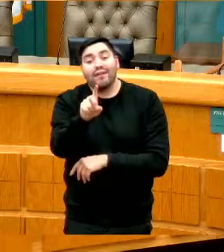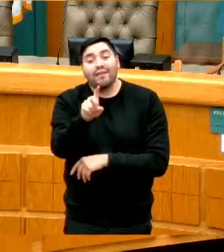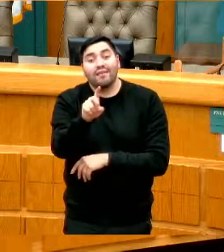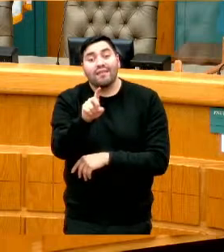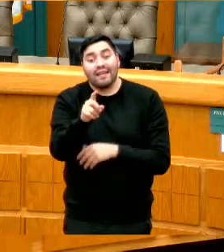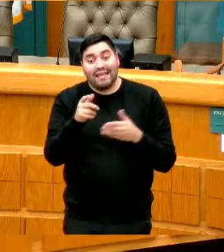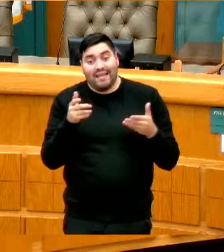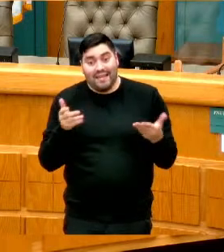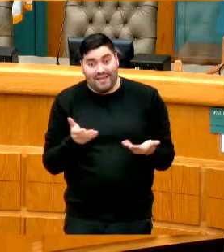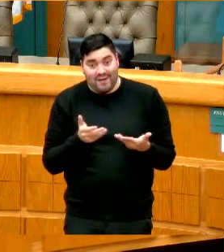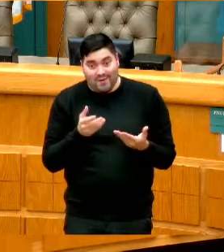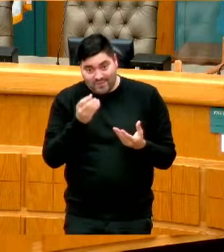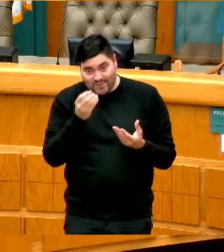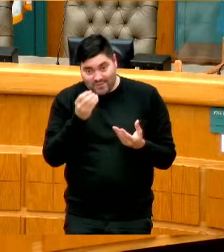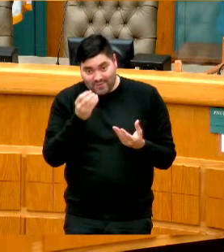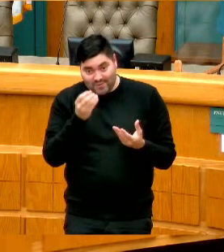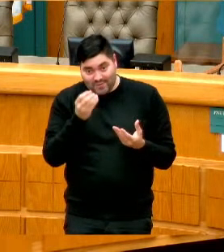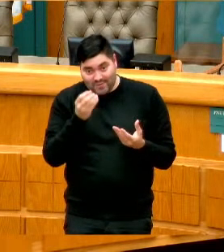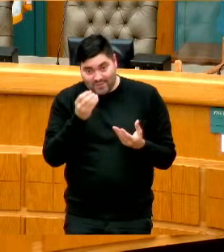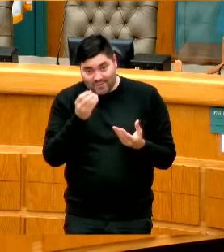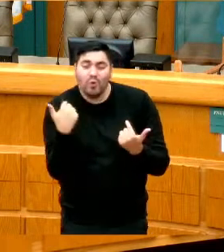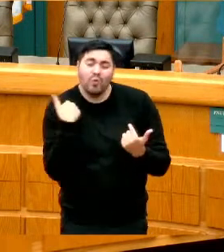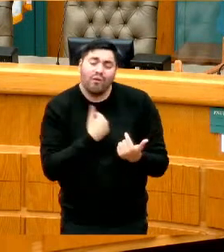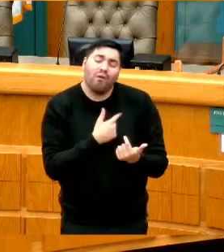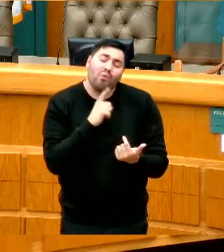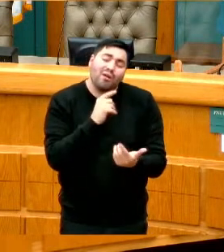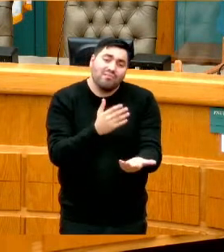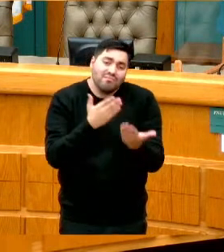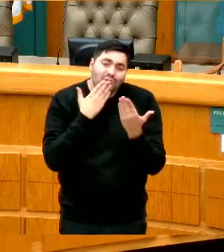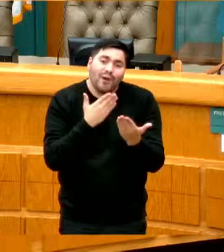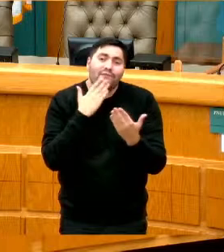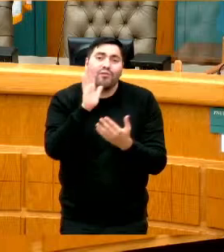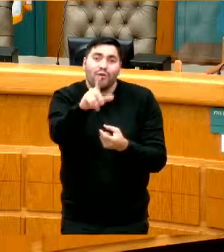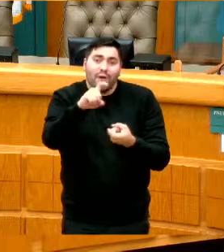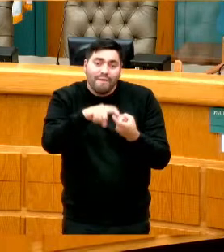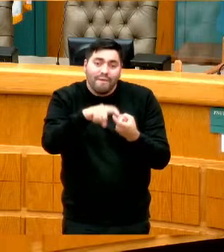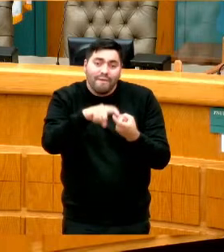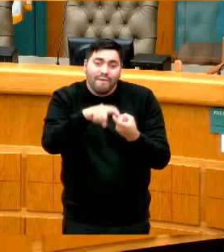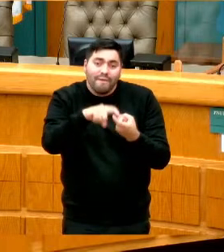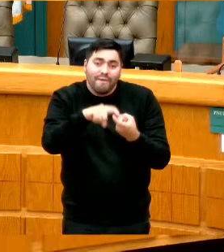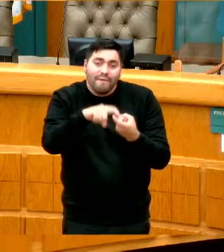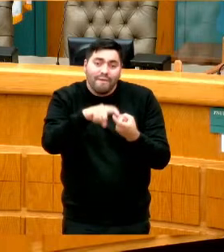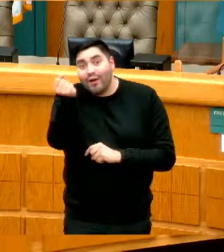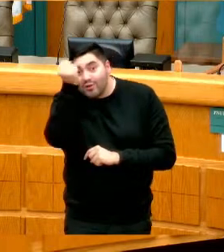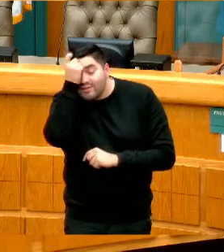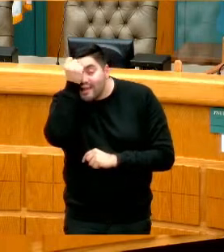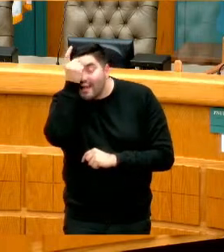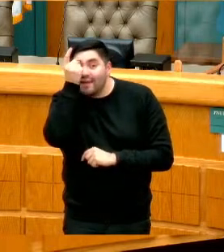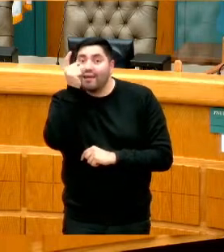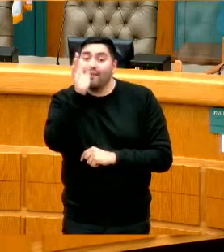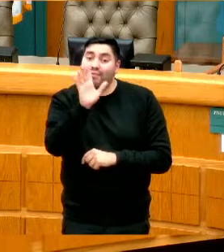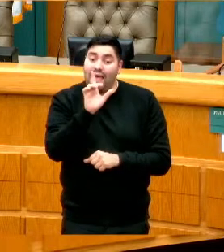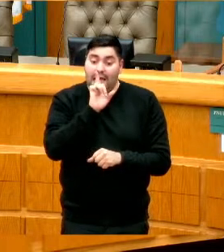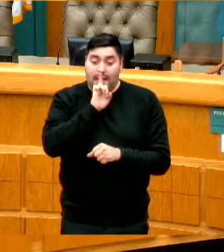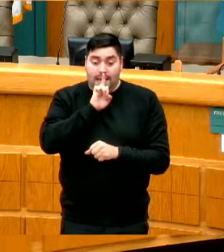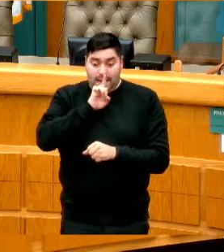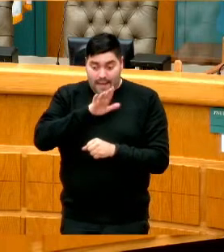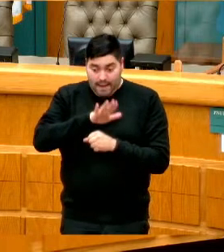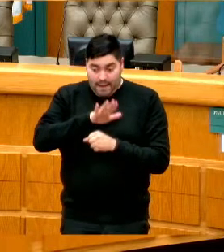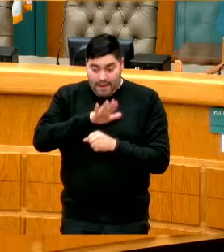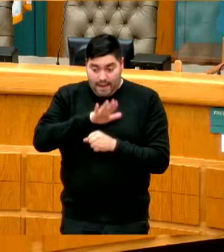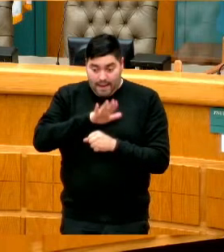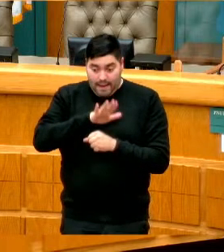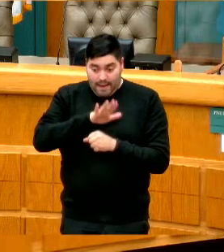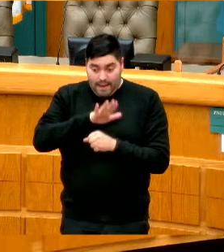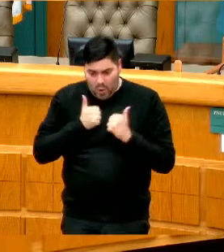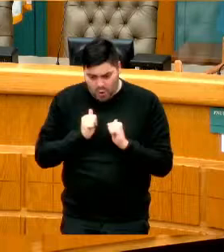to yours, we are grateful for your friendship, for your understanding of the commitment that all of us are